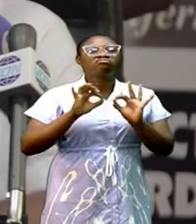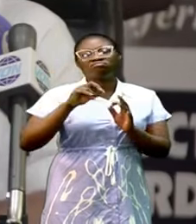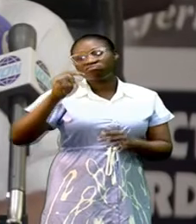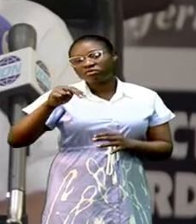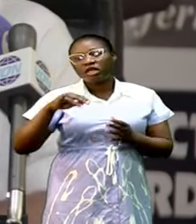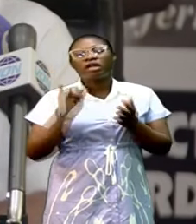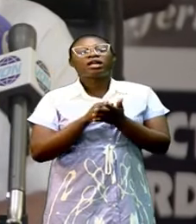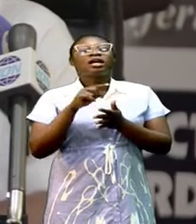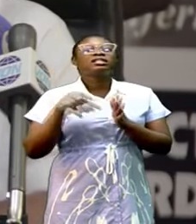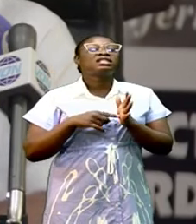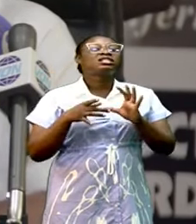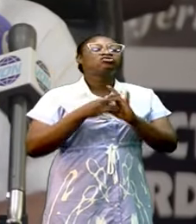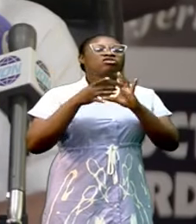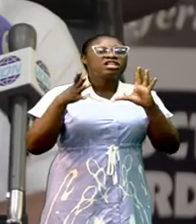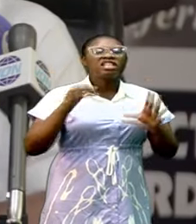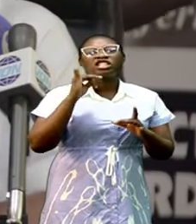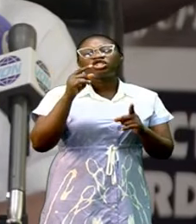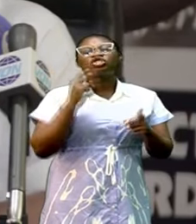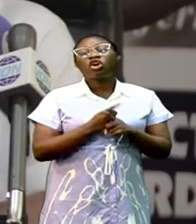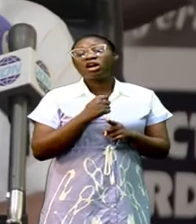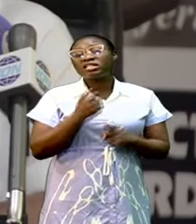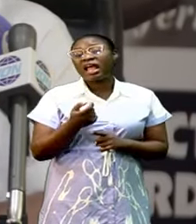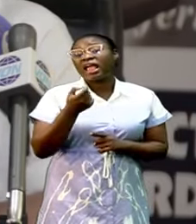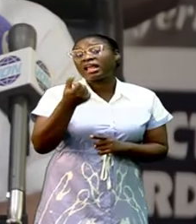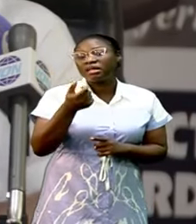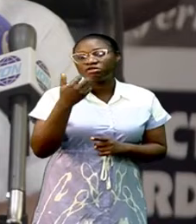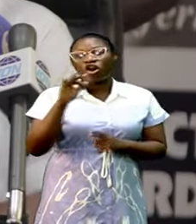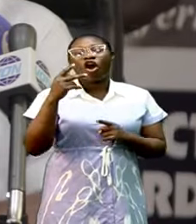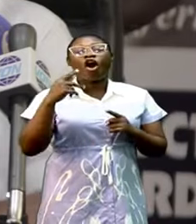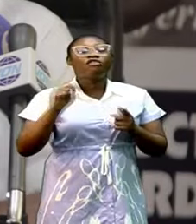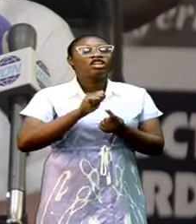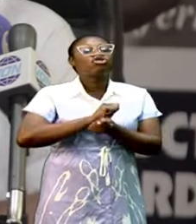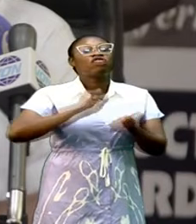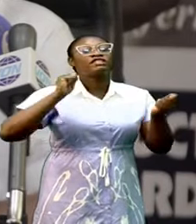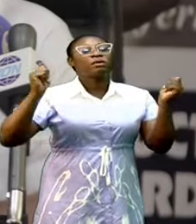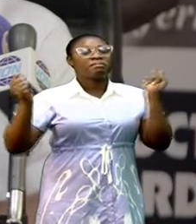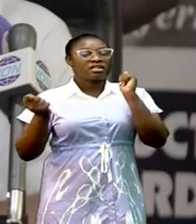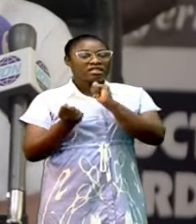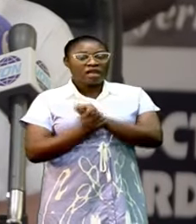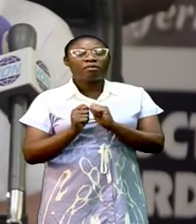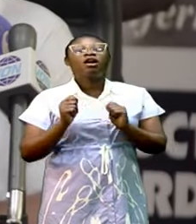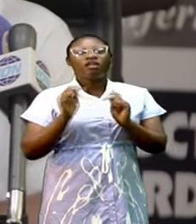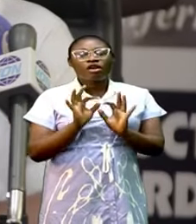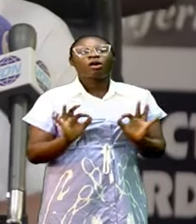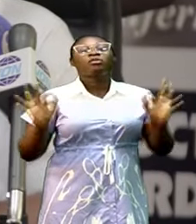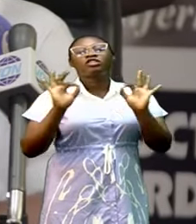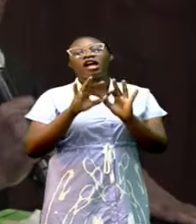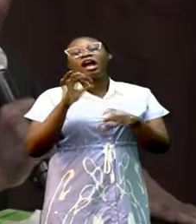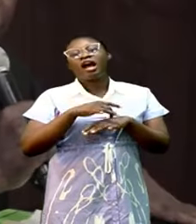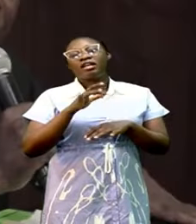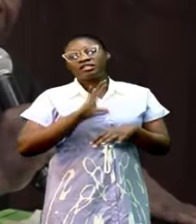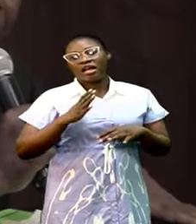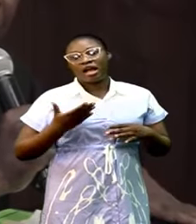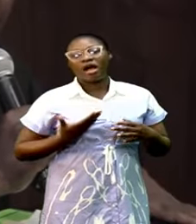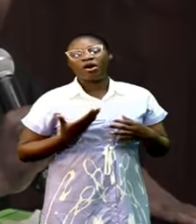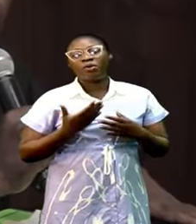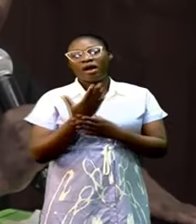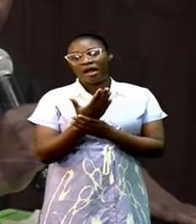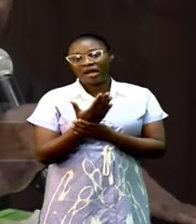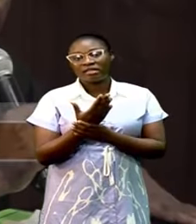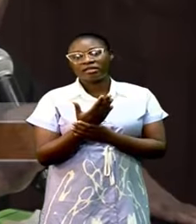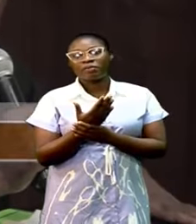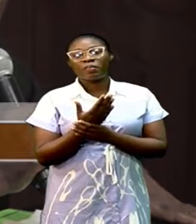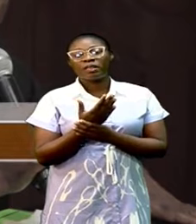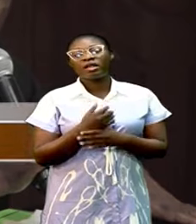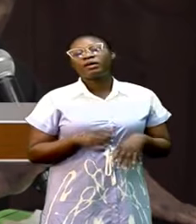this release is just a glimpse of the transformative potential at our disposal. Of course, a lot of